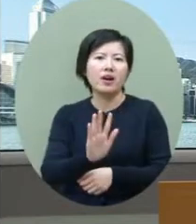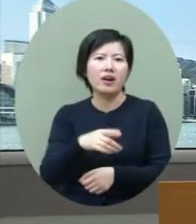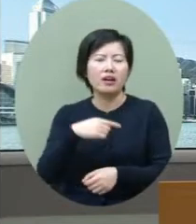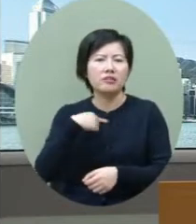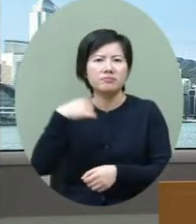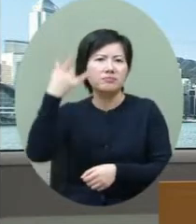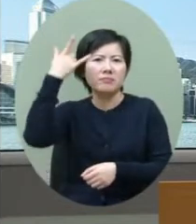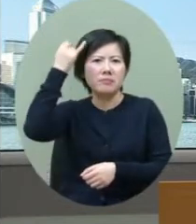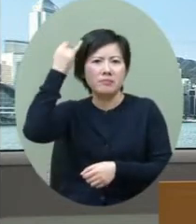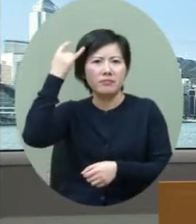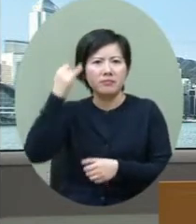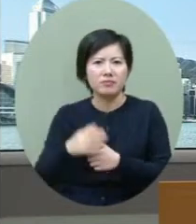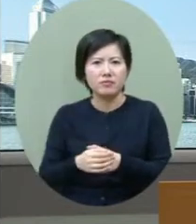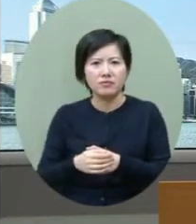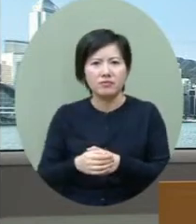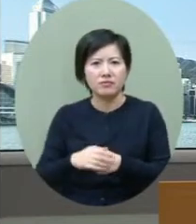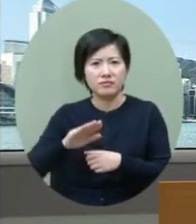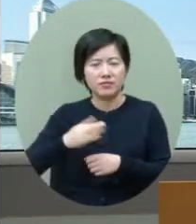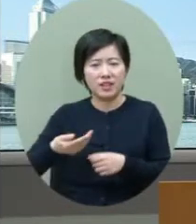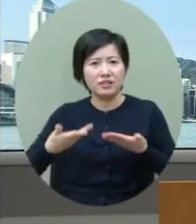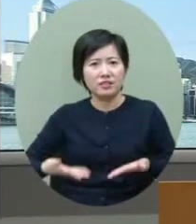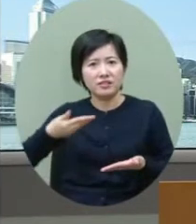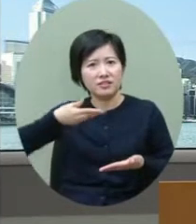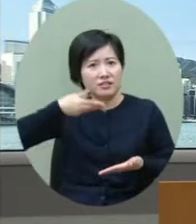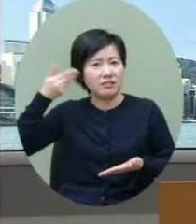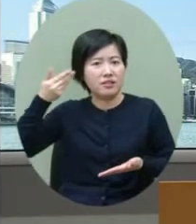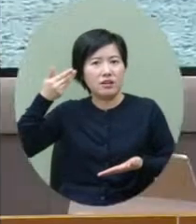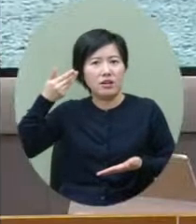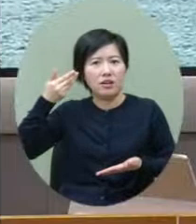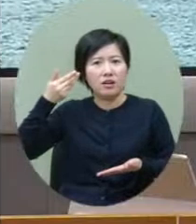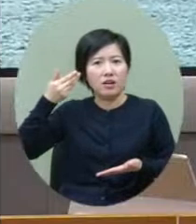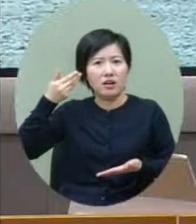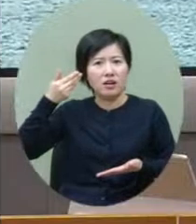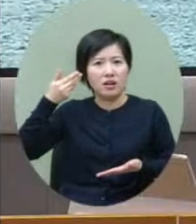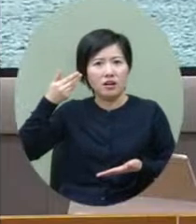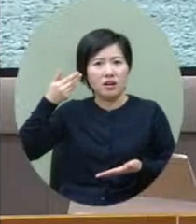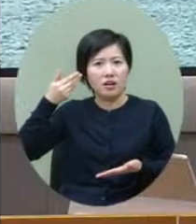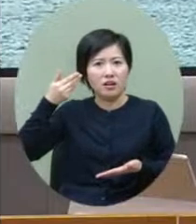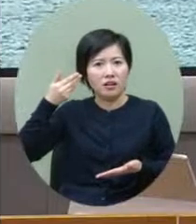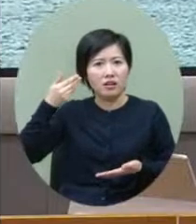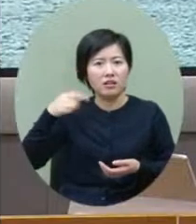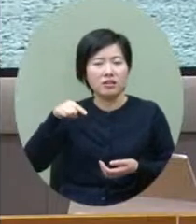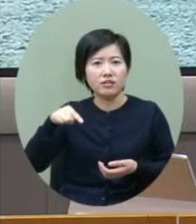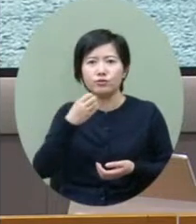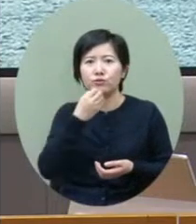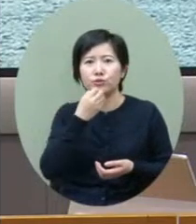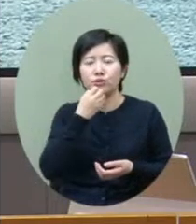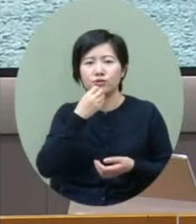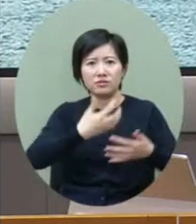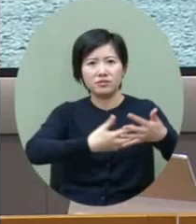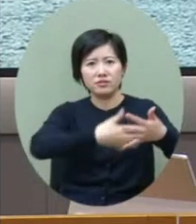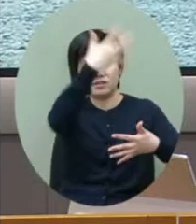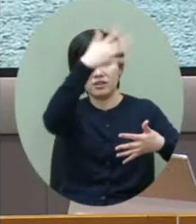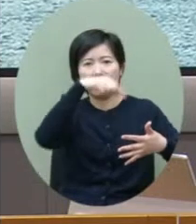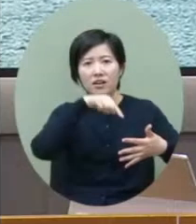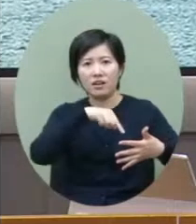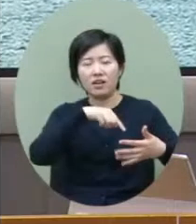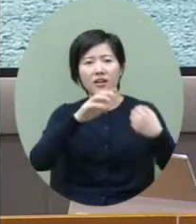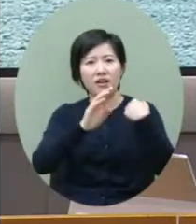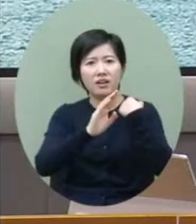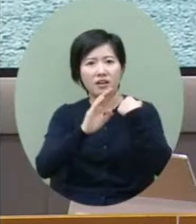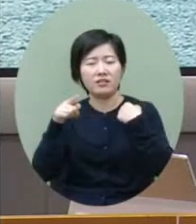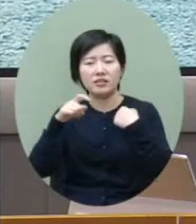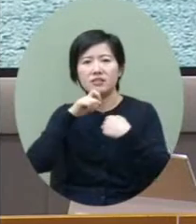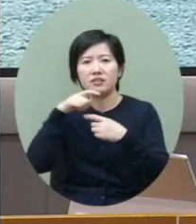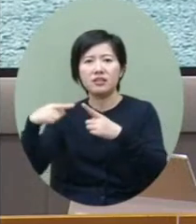I am not quite clear about law enforcement, but I know that this morning